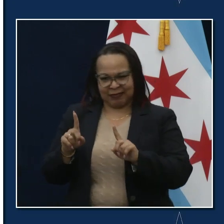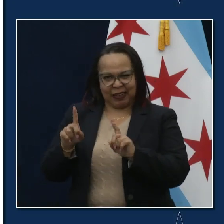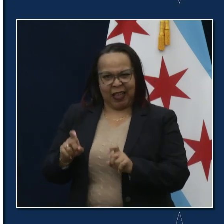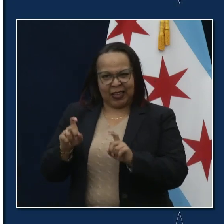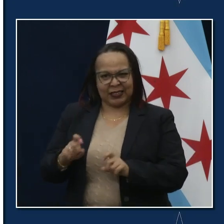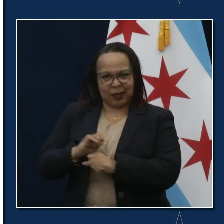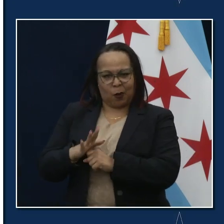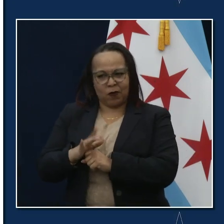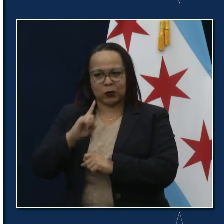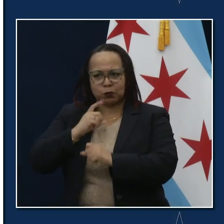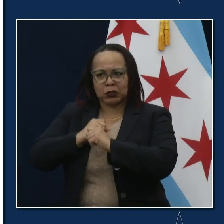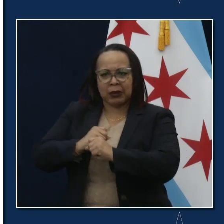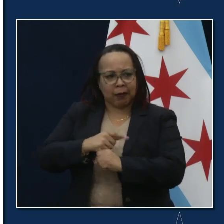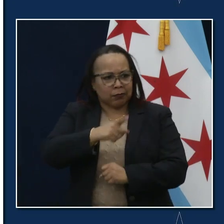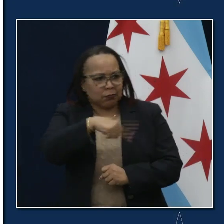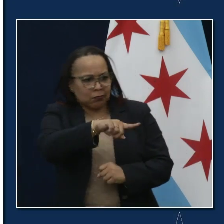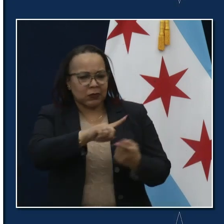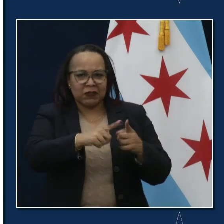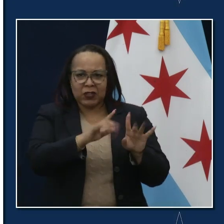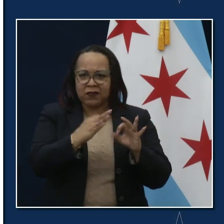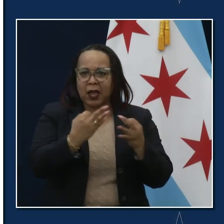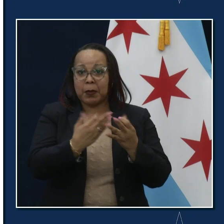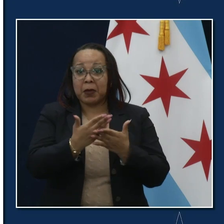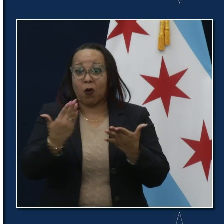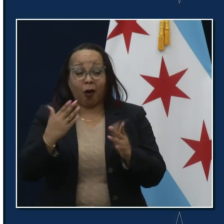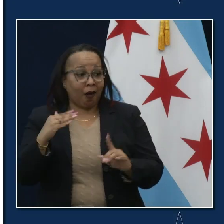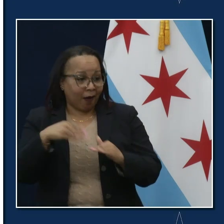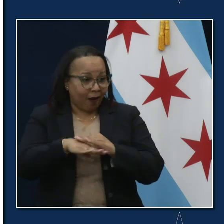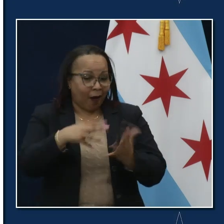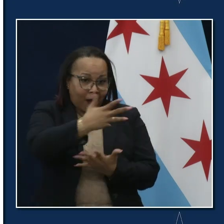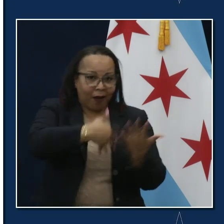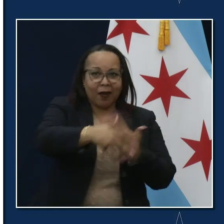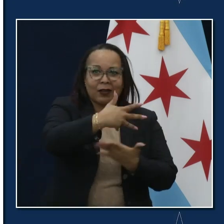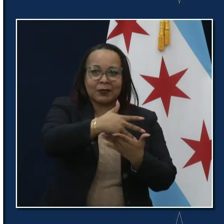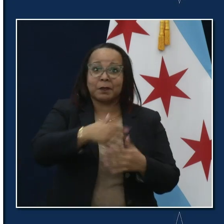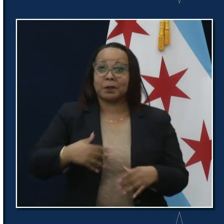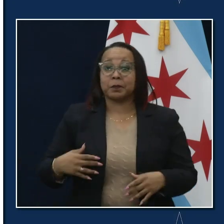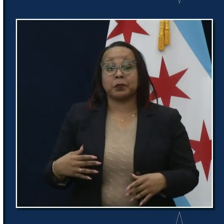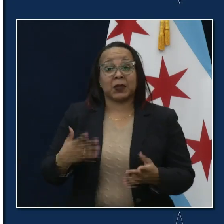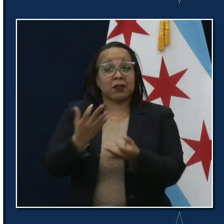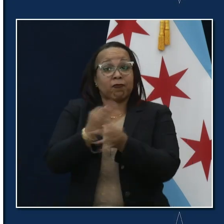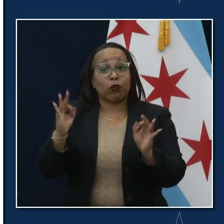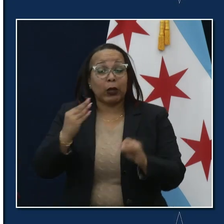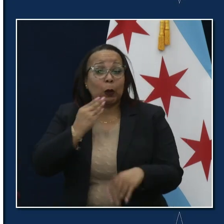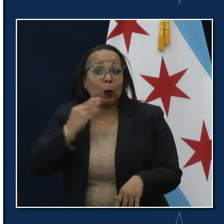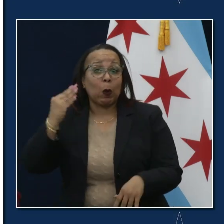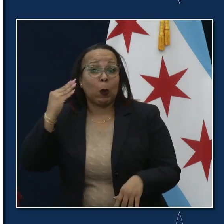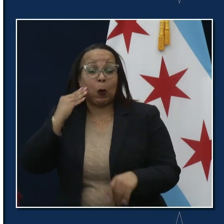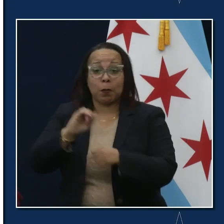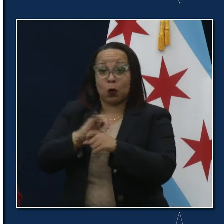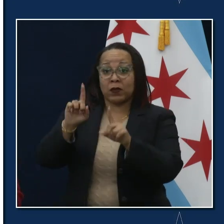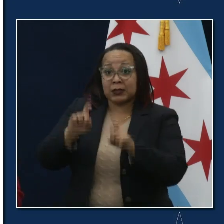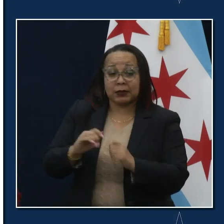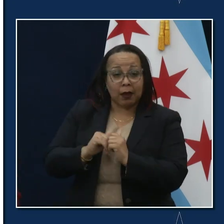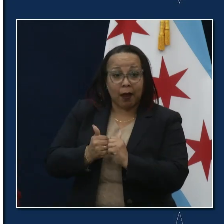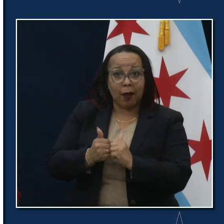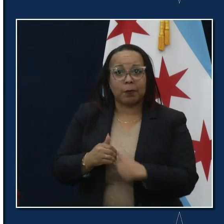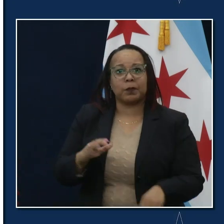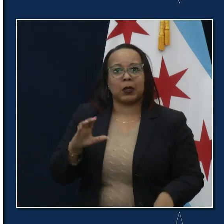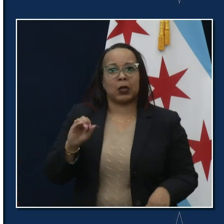to help protect your friends and family before you gather. You can get free at-home COVID tests by